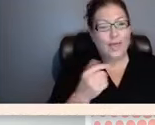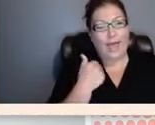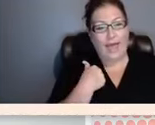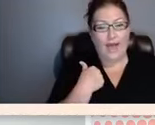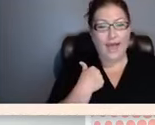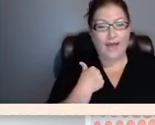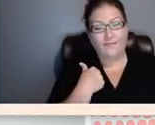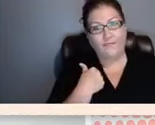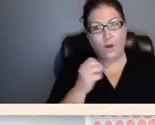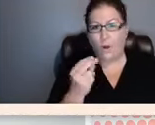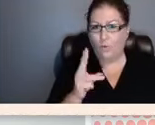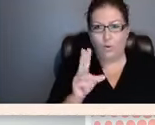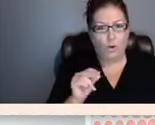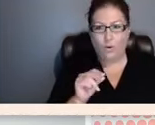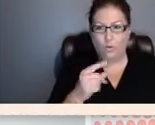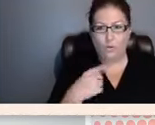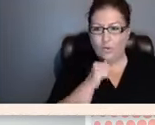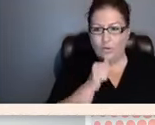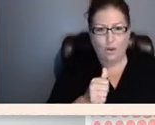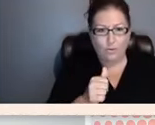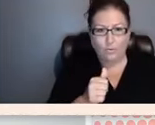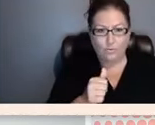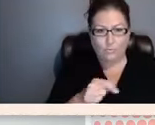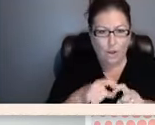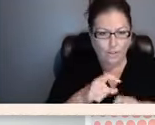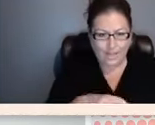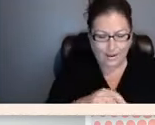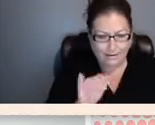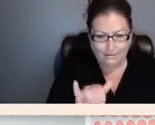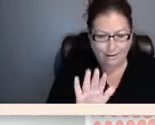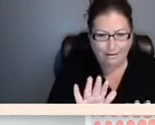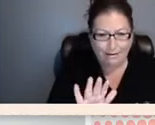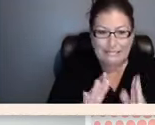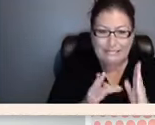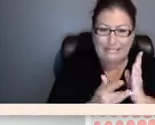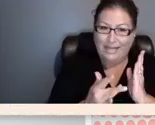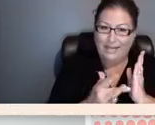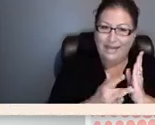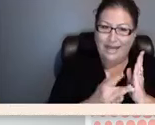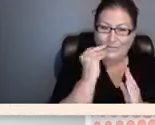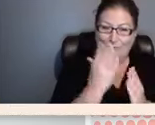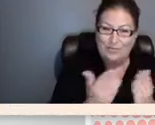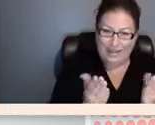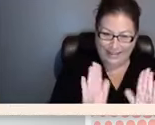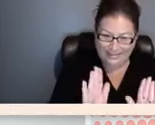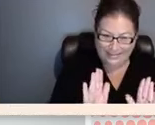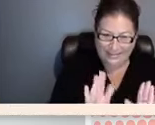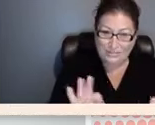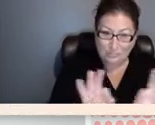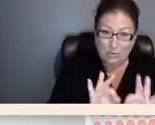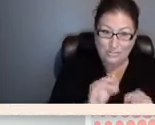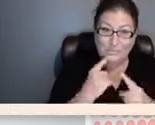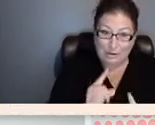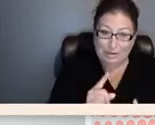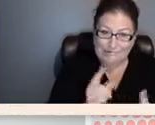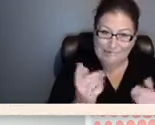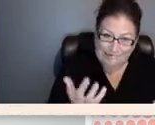we don't want to pause that. Okay. Technology is a beautiful thing as long as it works. So